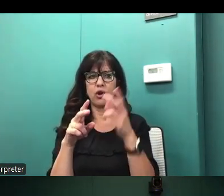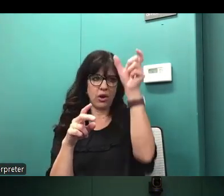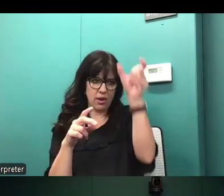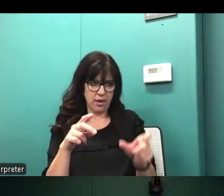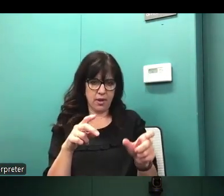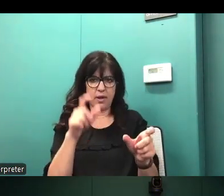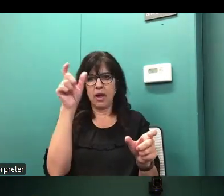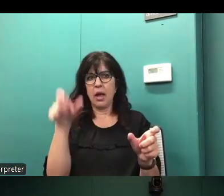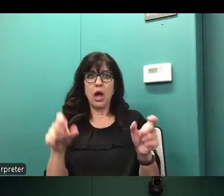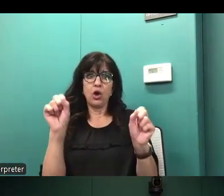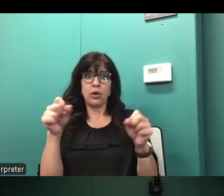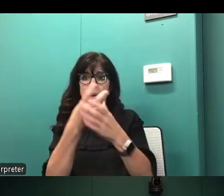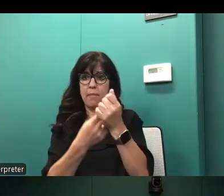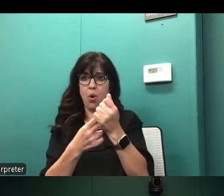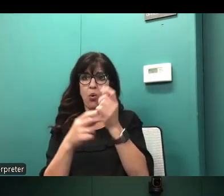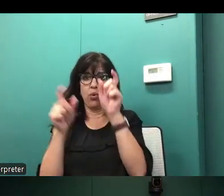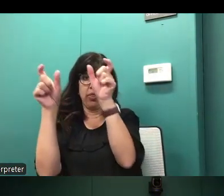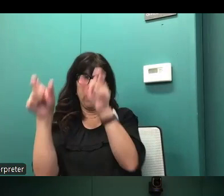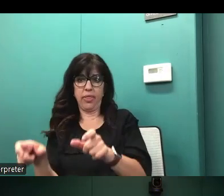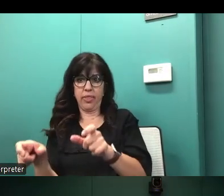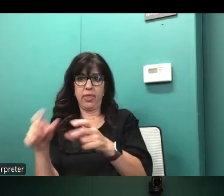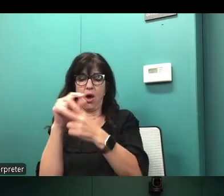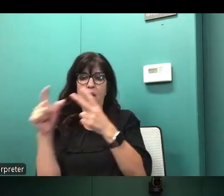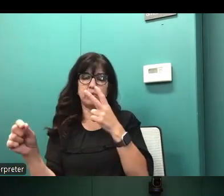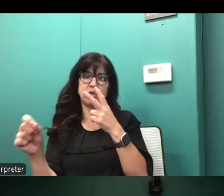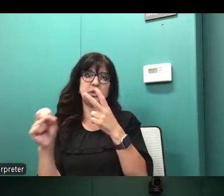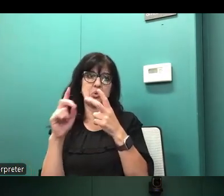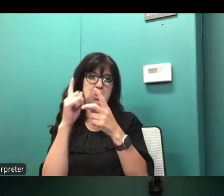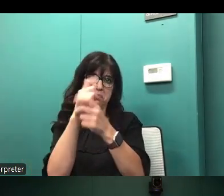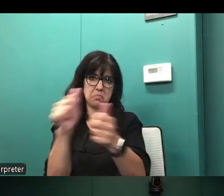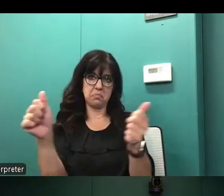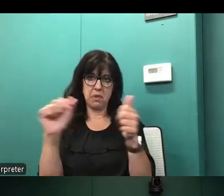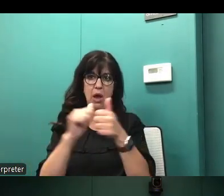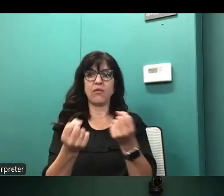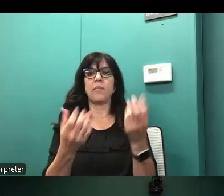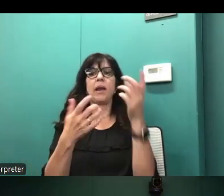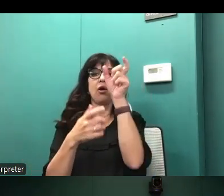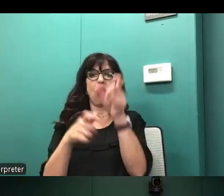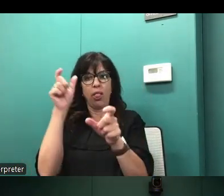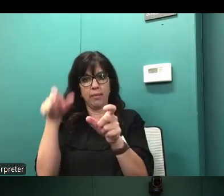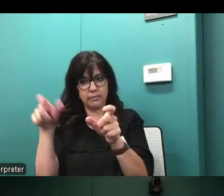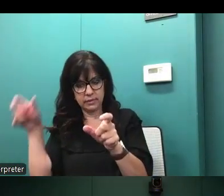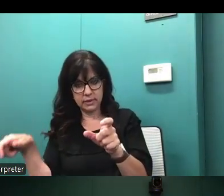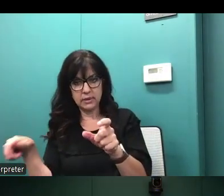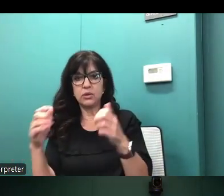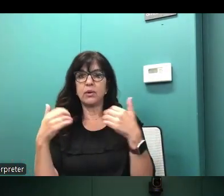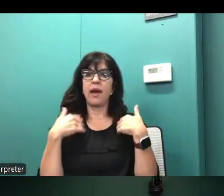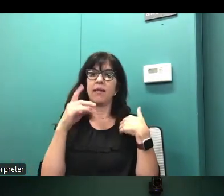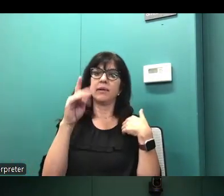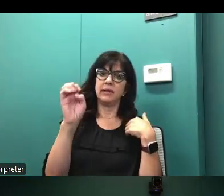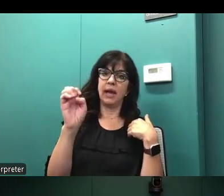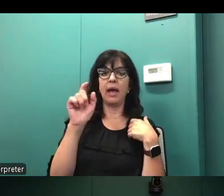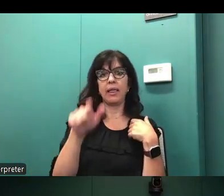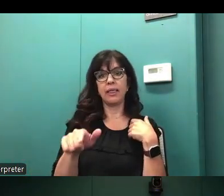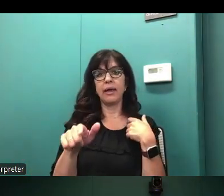here and it could be both of them. Or multiple, however many columns you put in there. You can have a date, so you click on it and the